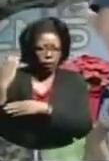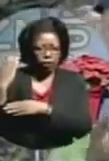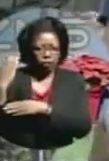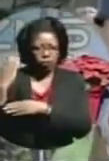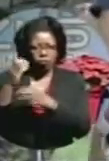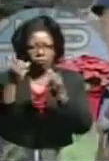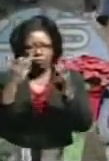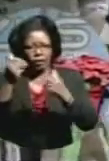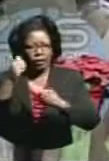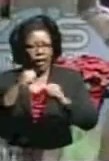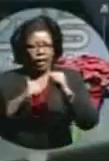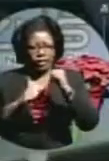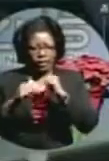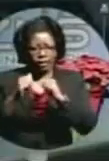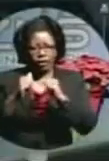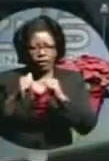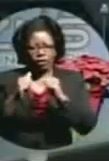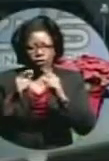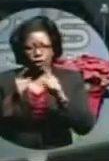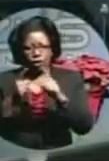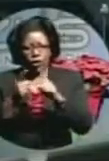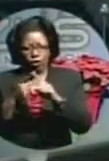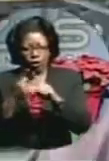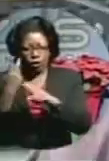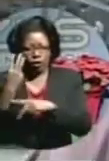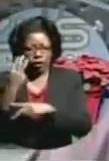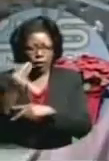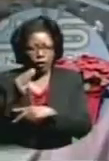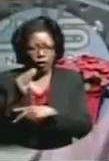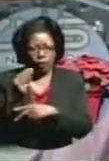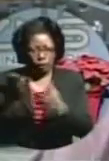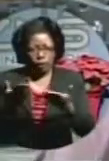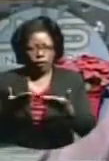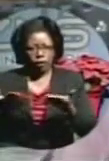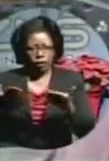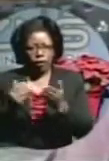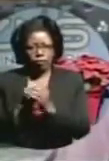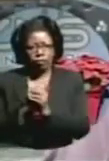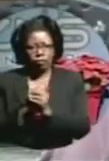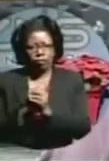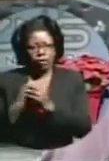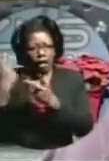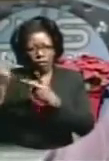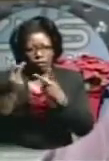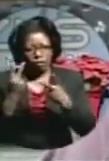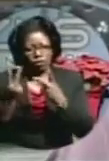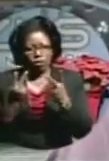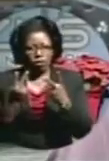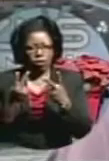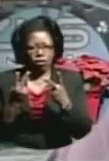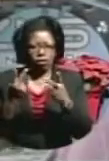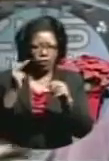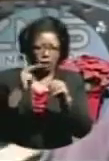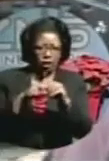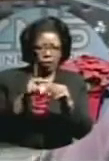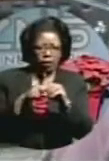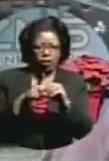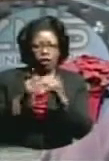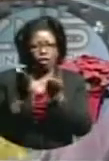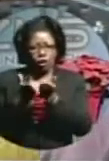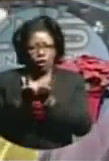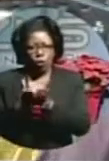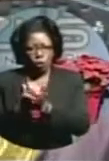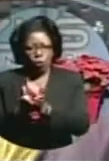number of activities to occupy cruise passengers while in port. Normally our visitors take part in the water-based tours that